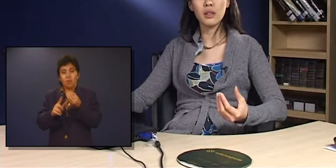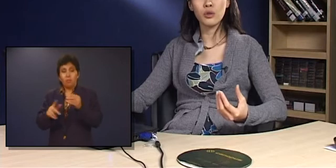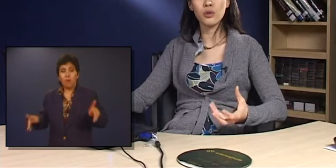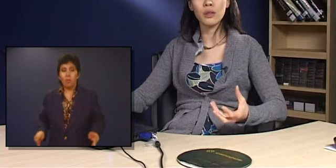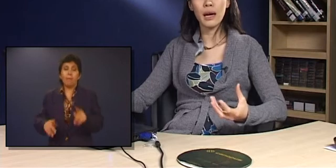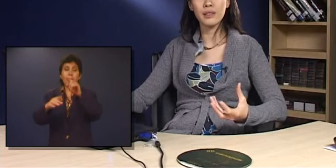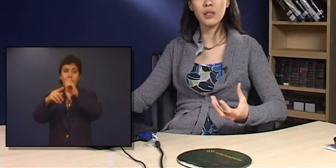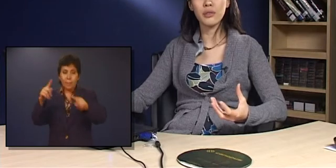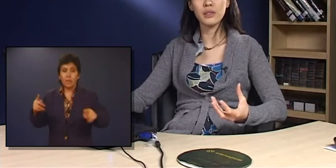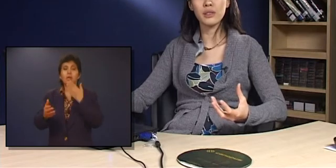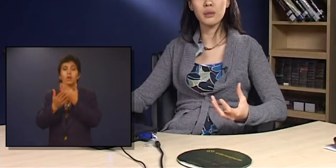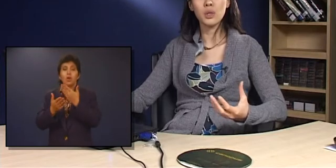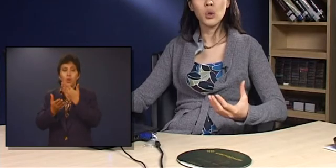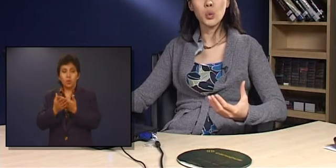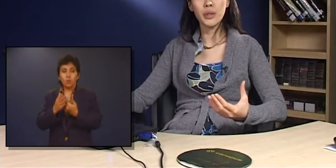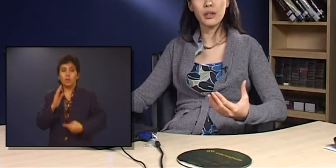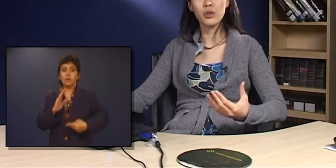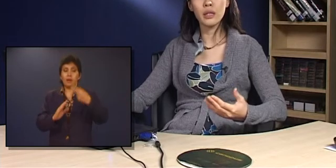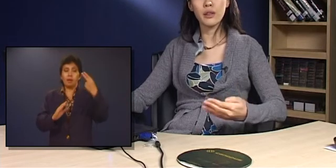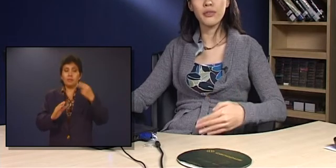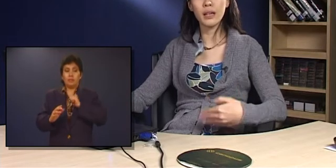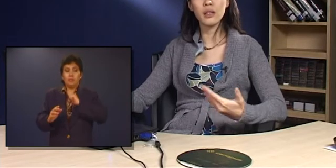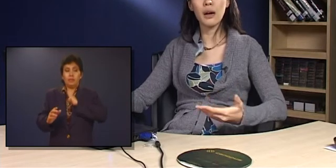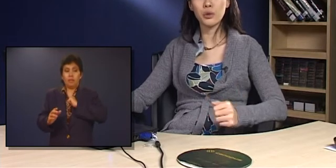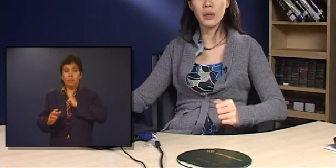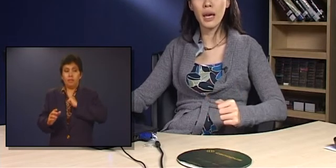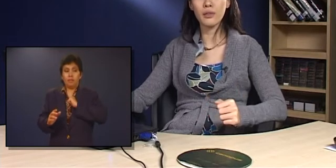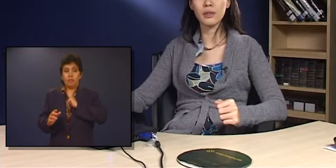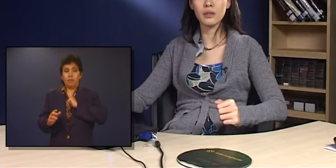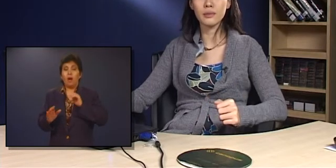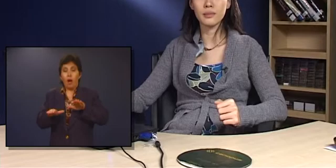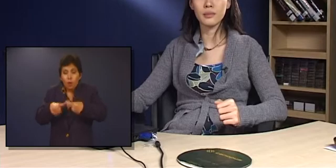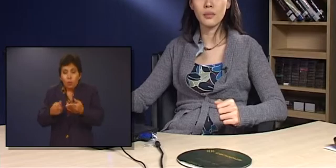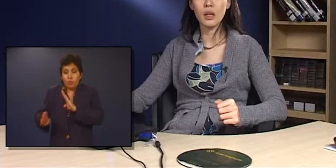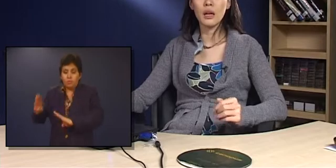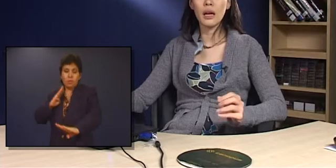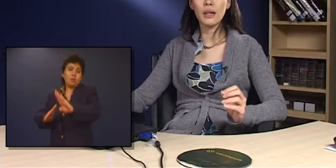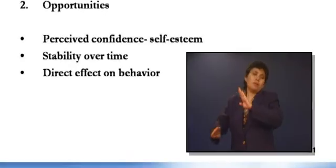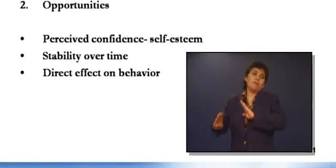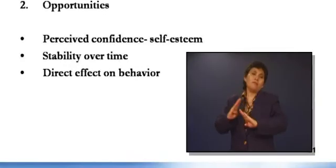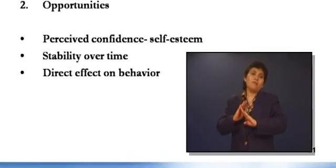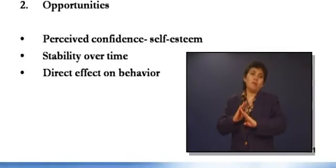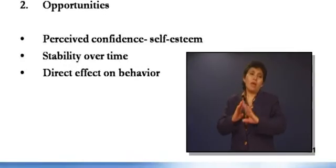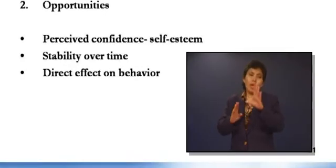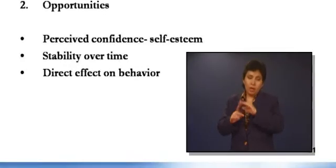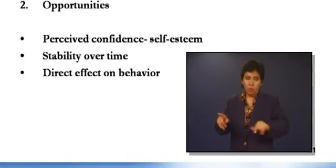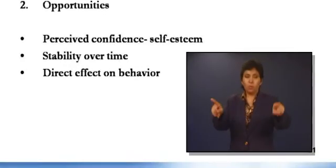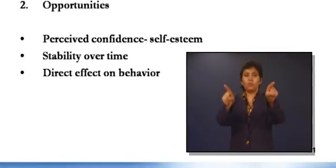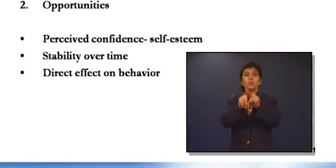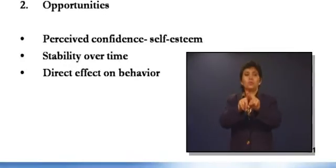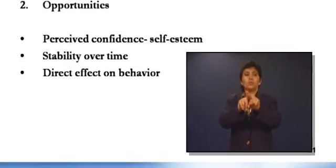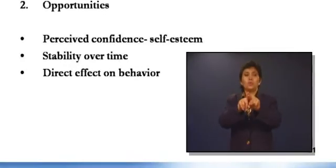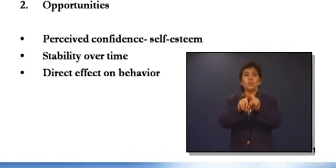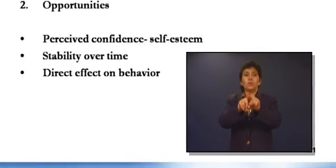but a good high self-esteem would actually affect how you behaved. And also, another one is